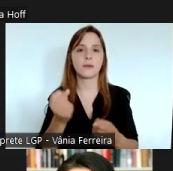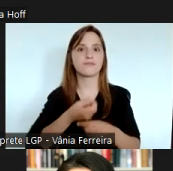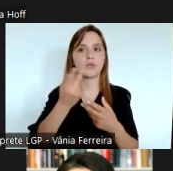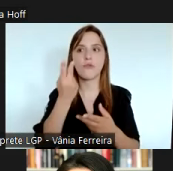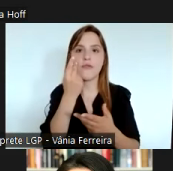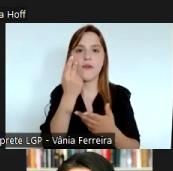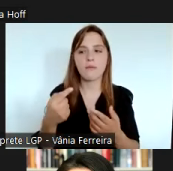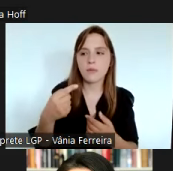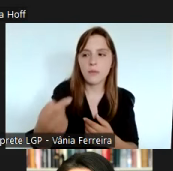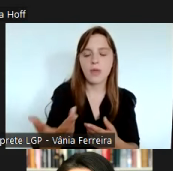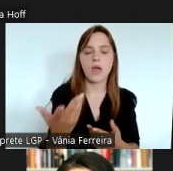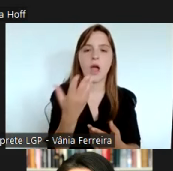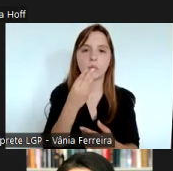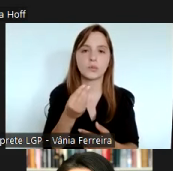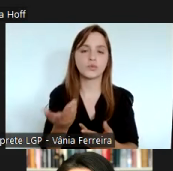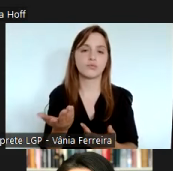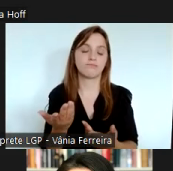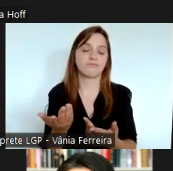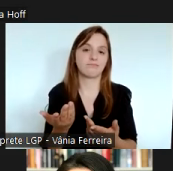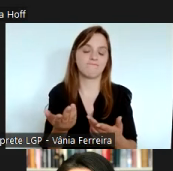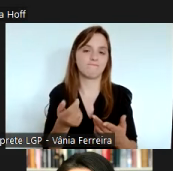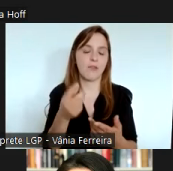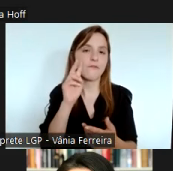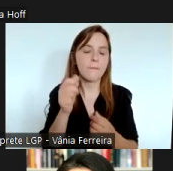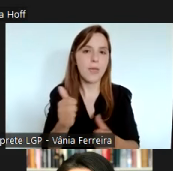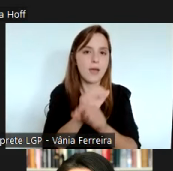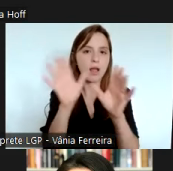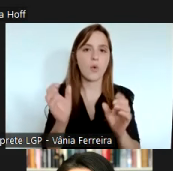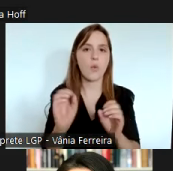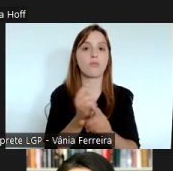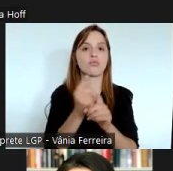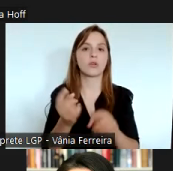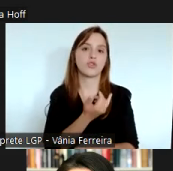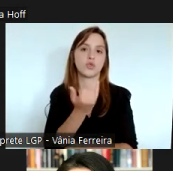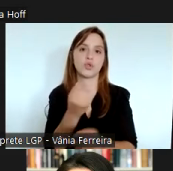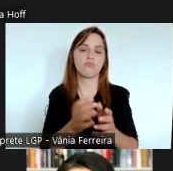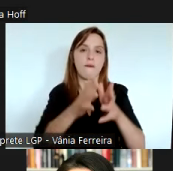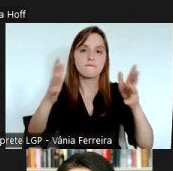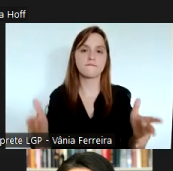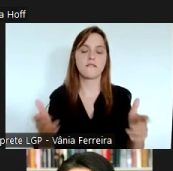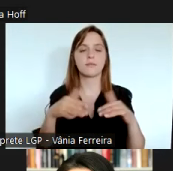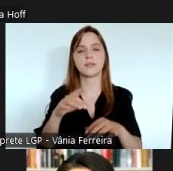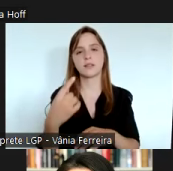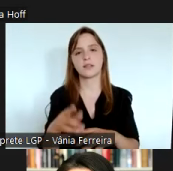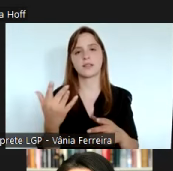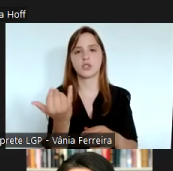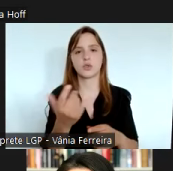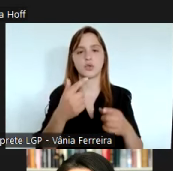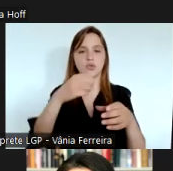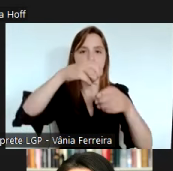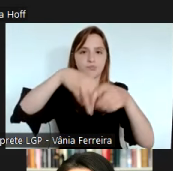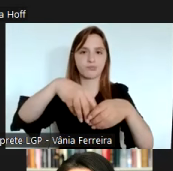in such a big institution. However, at the LMU, there are many, many different institutionalized